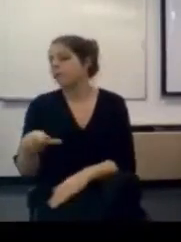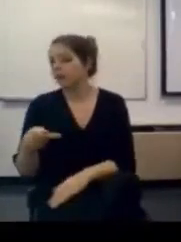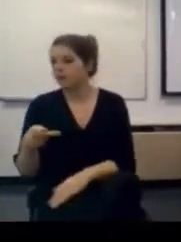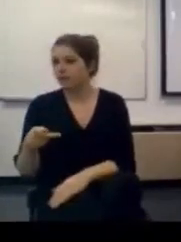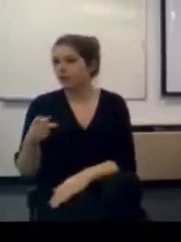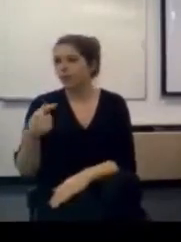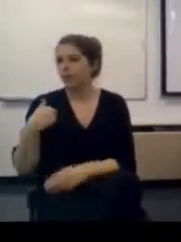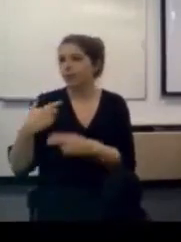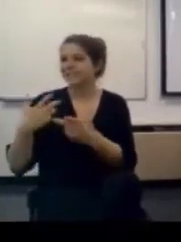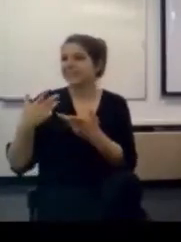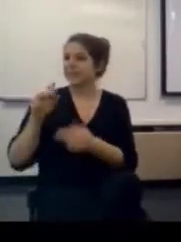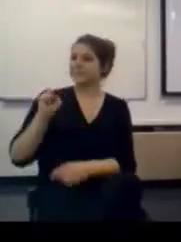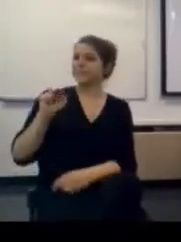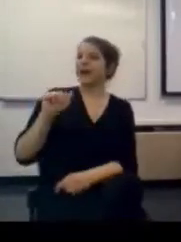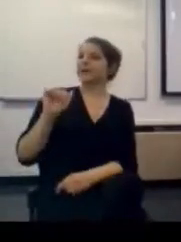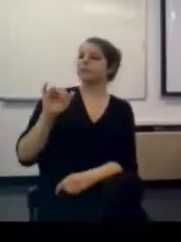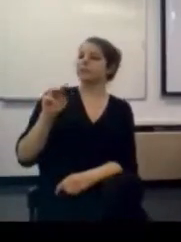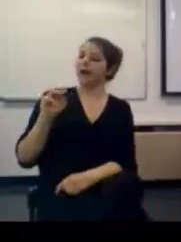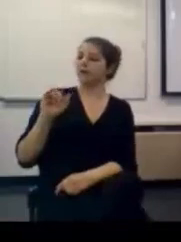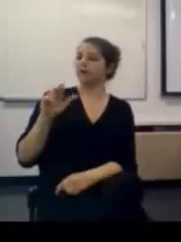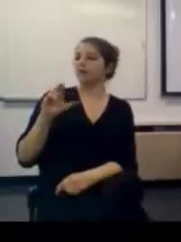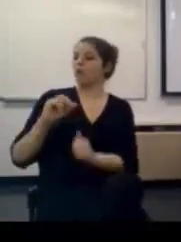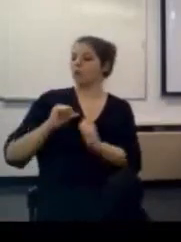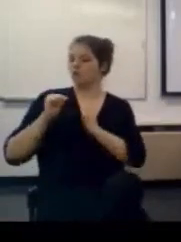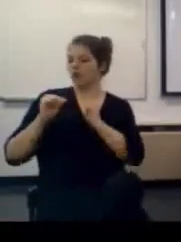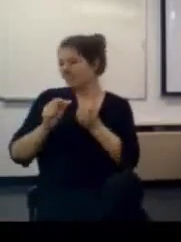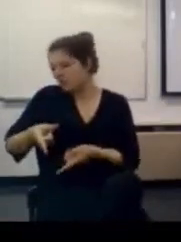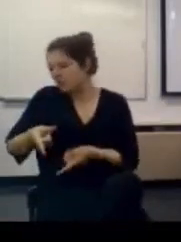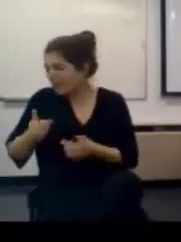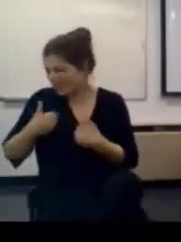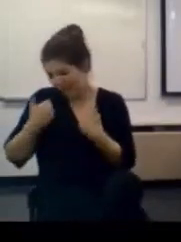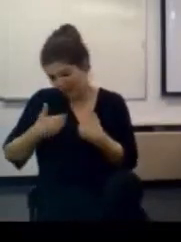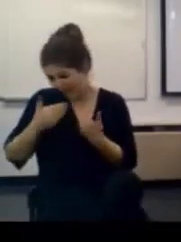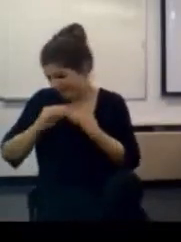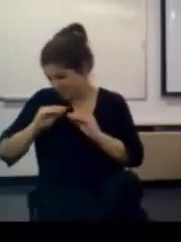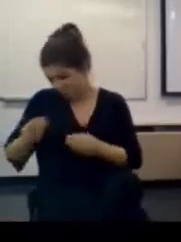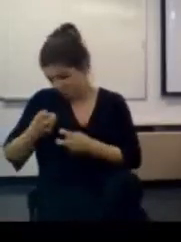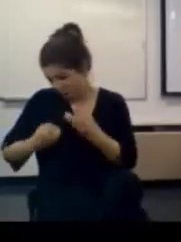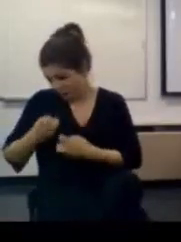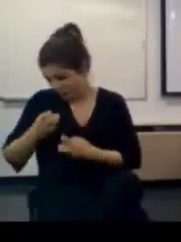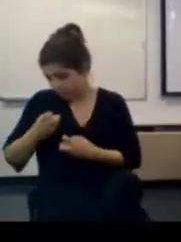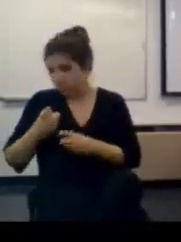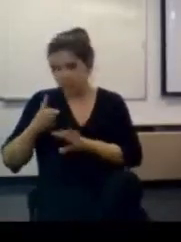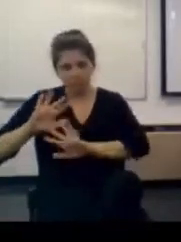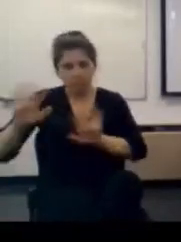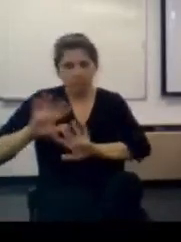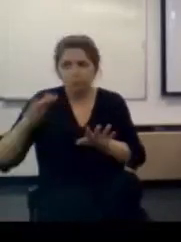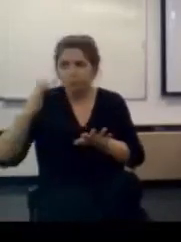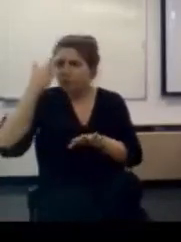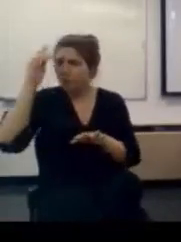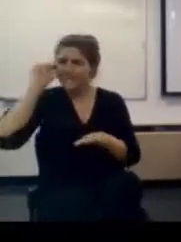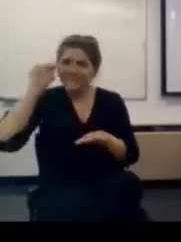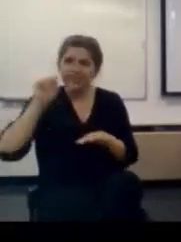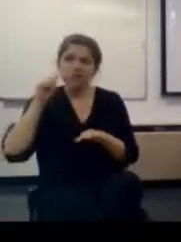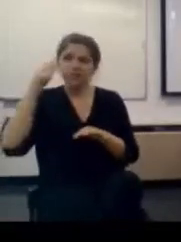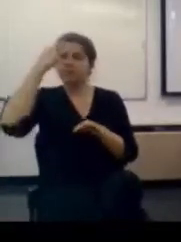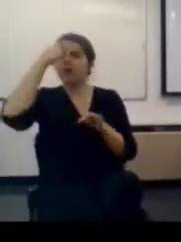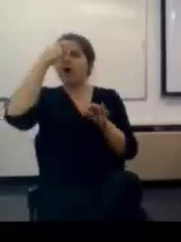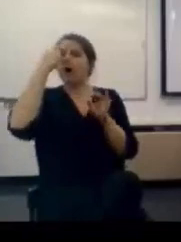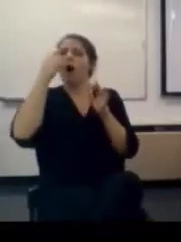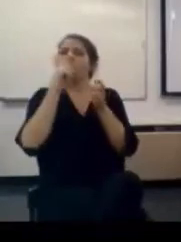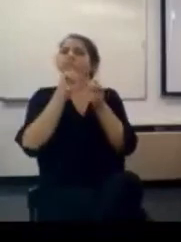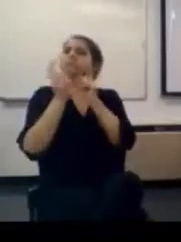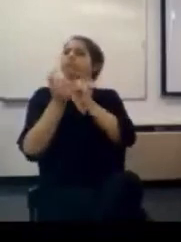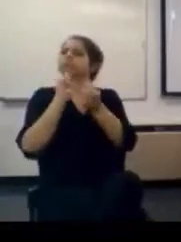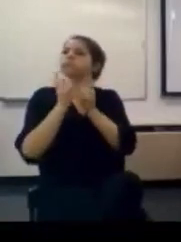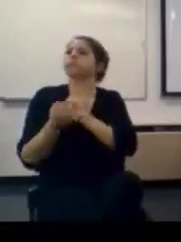you know, they're referred to like microaggressions. Like, what problems could you possibly have? You're too young. But we know as teenagers, there's a